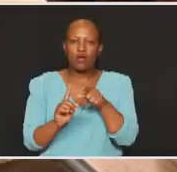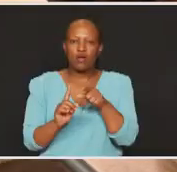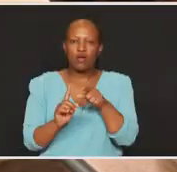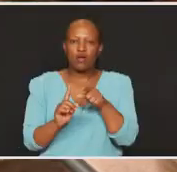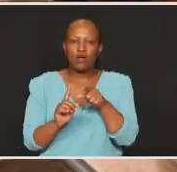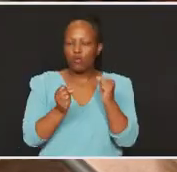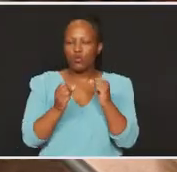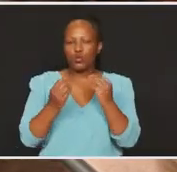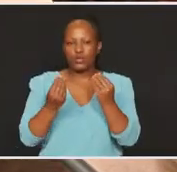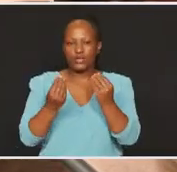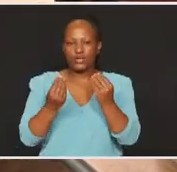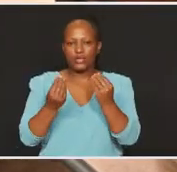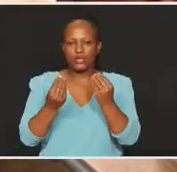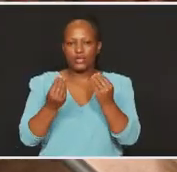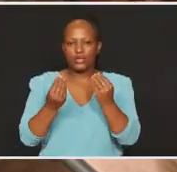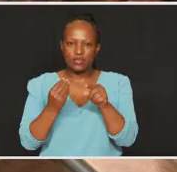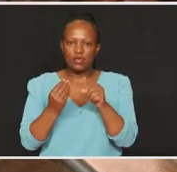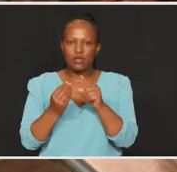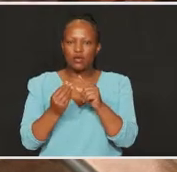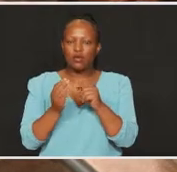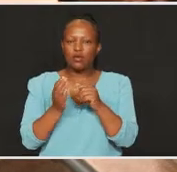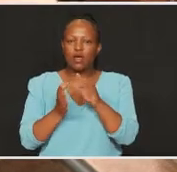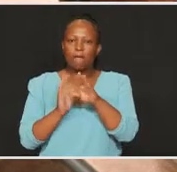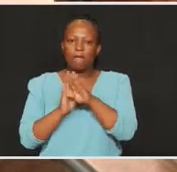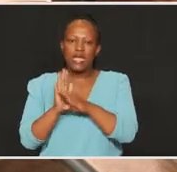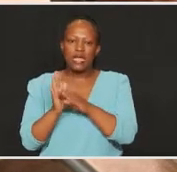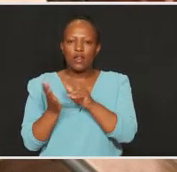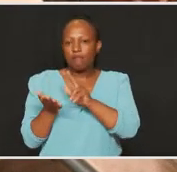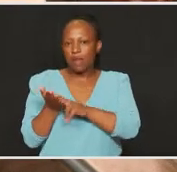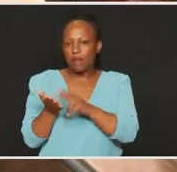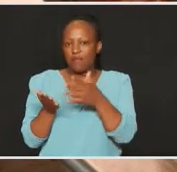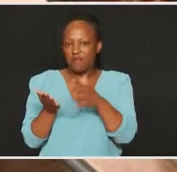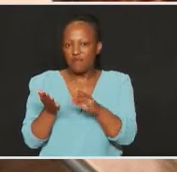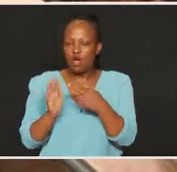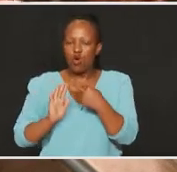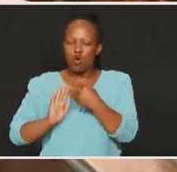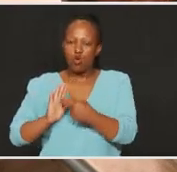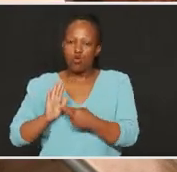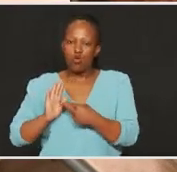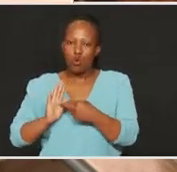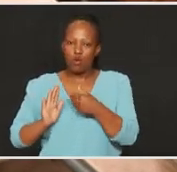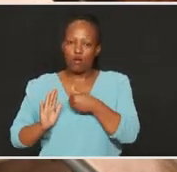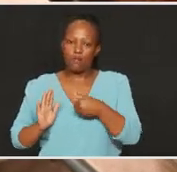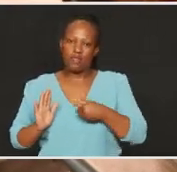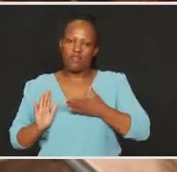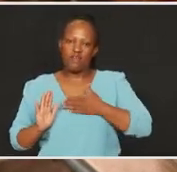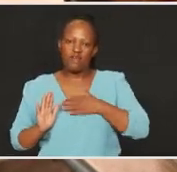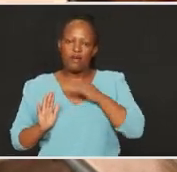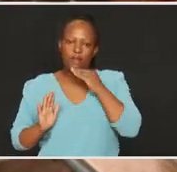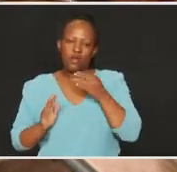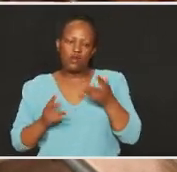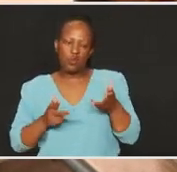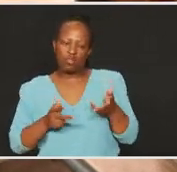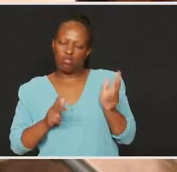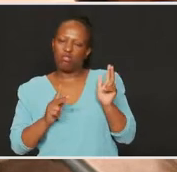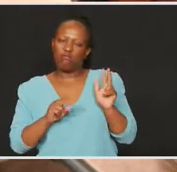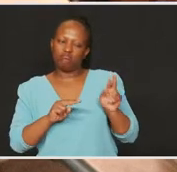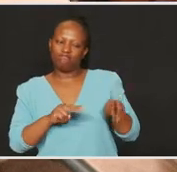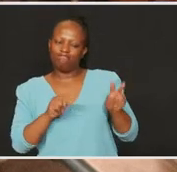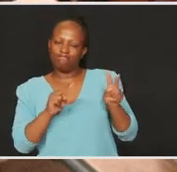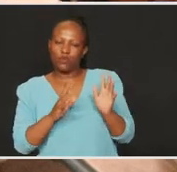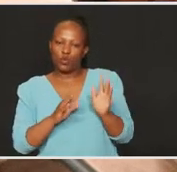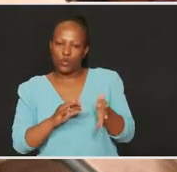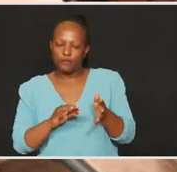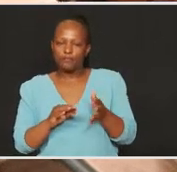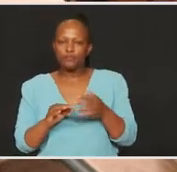to teach me by passing this ball that all of my parents in life and education will be undermined I urgently as